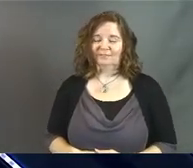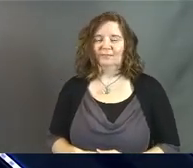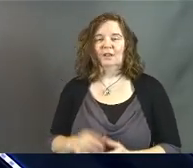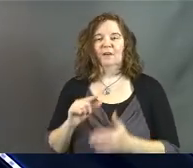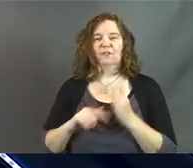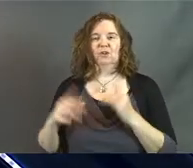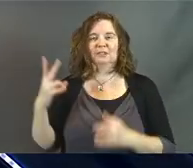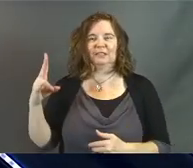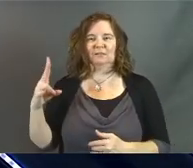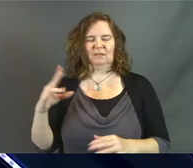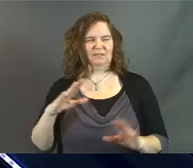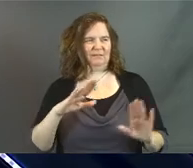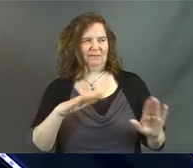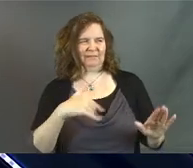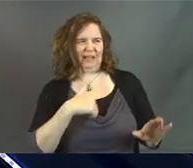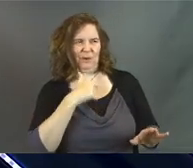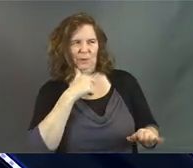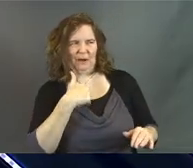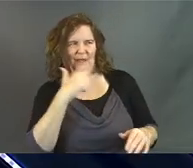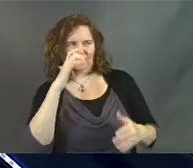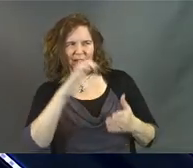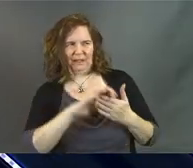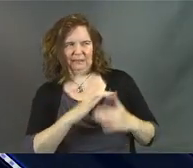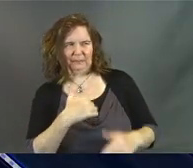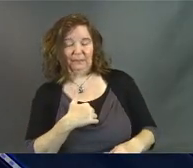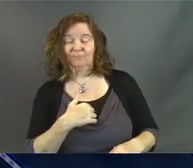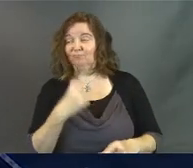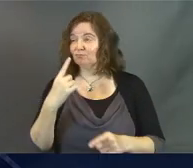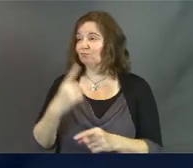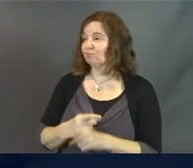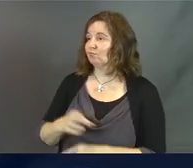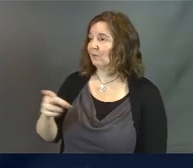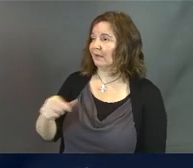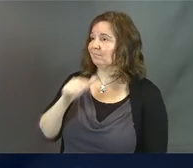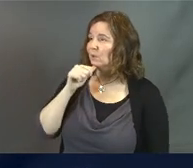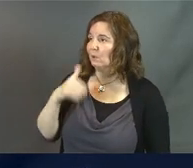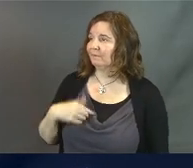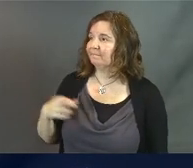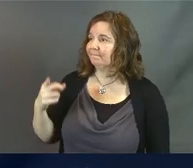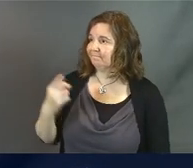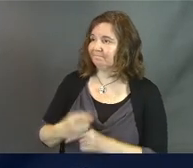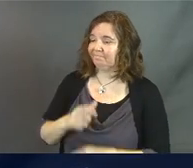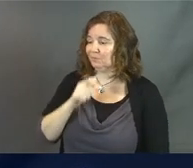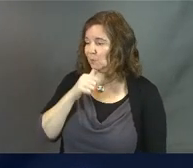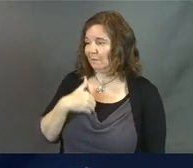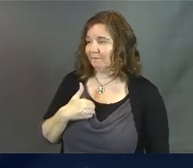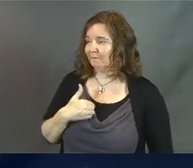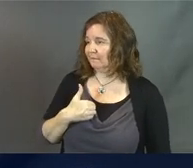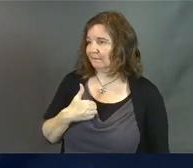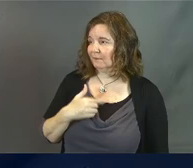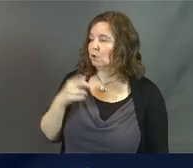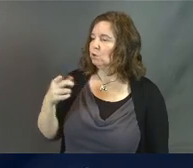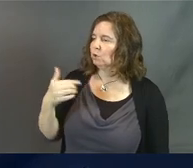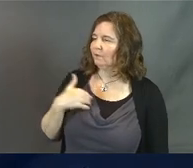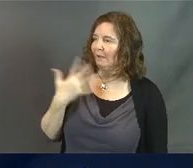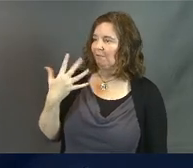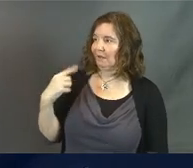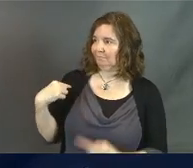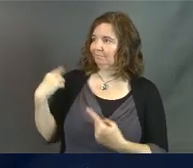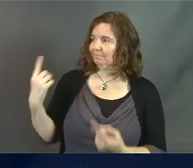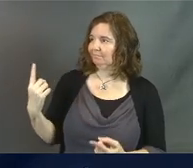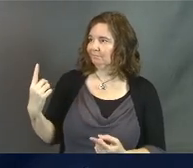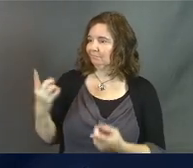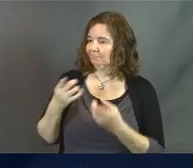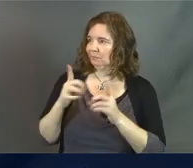Verse 17, I don't have a husband, the woman replied. Jesus said, you're right. You don't have a husband, for you've had five